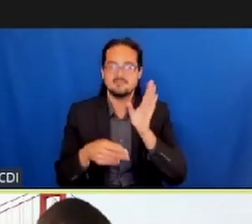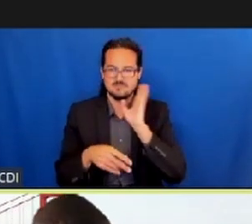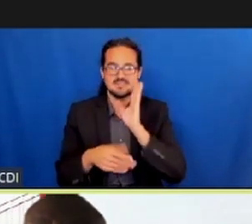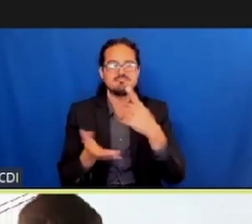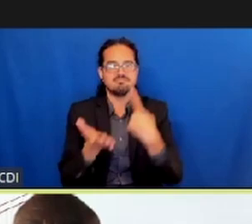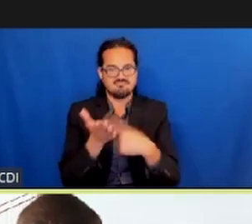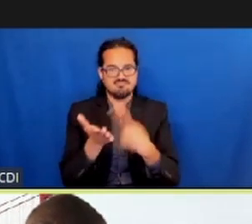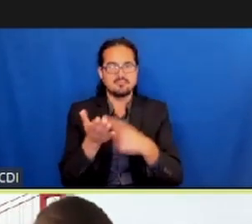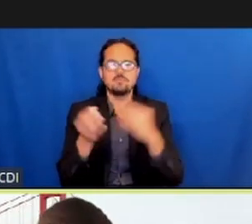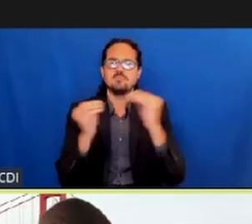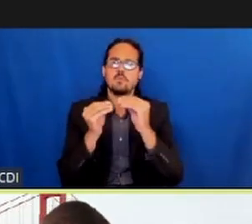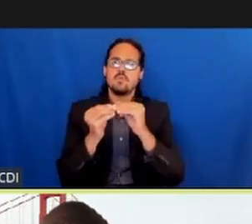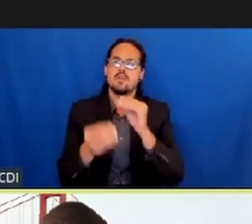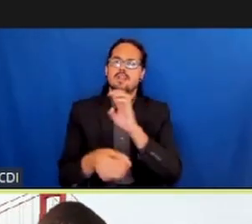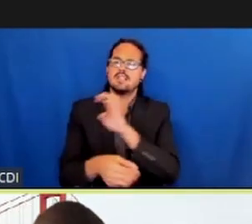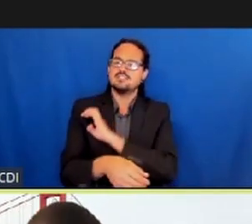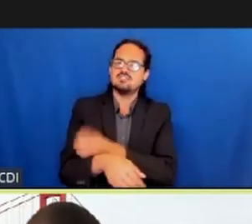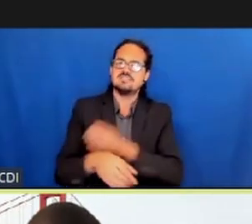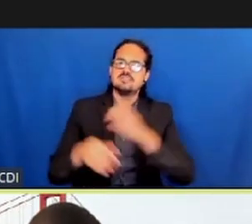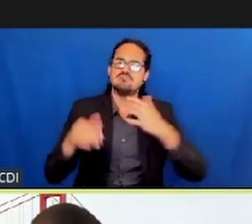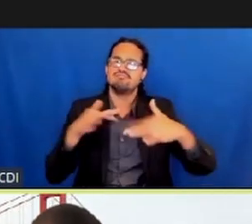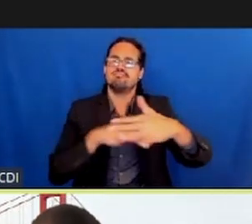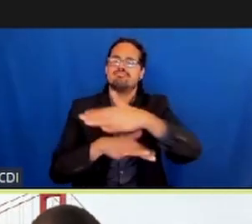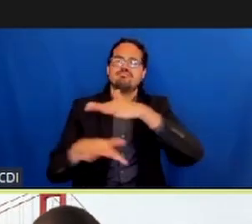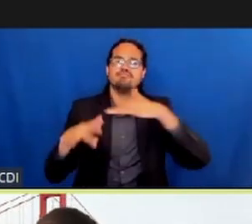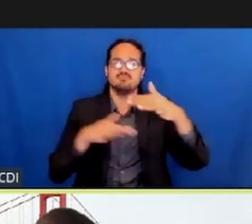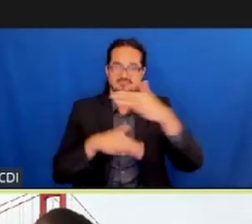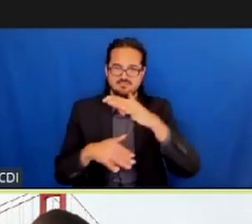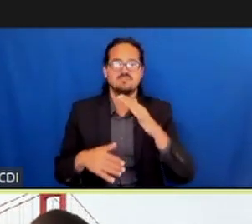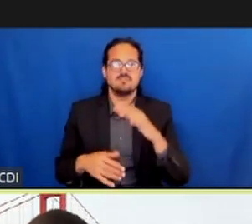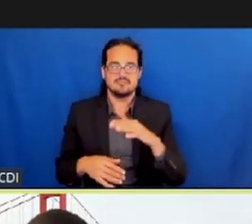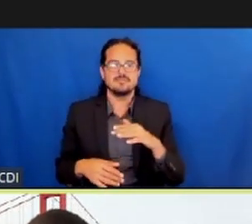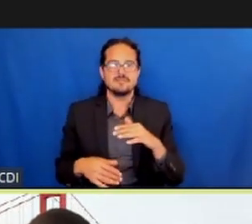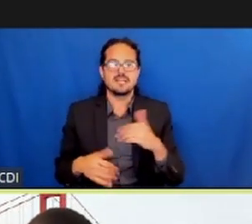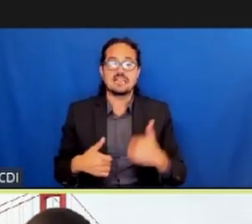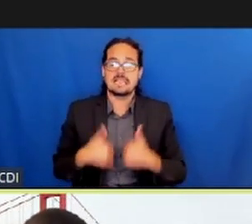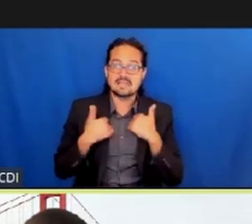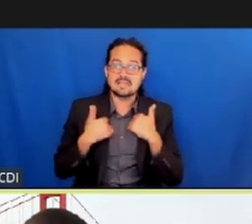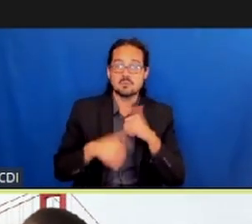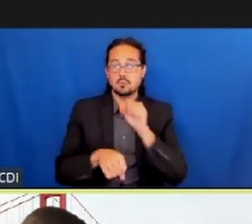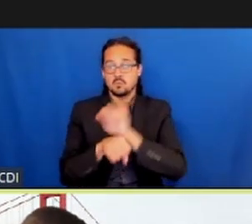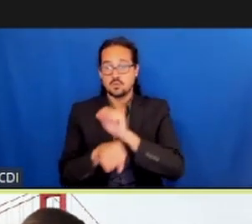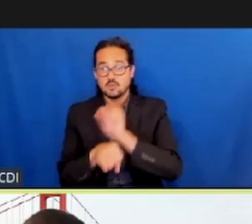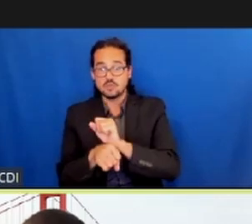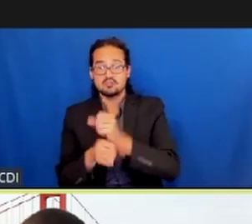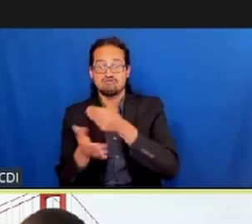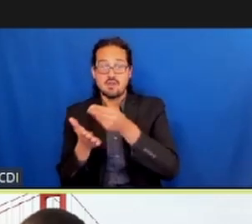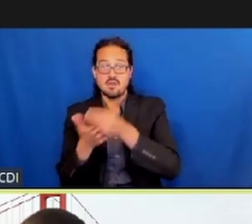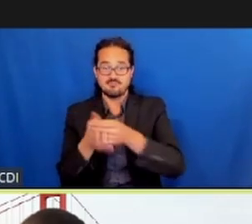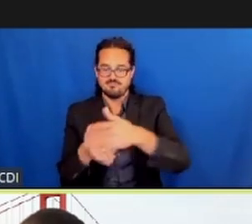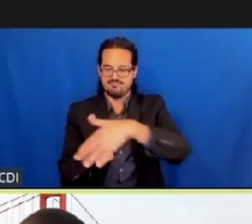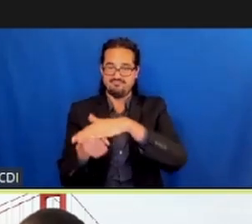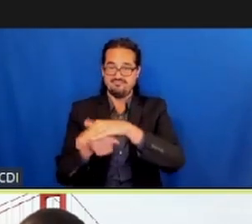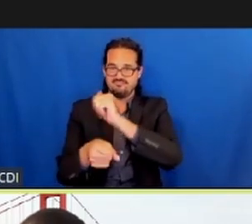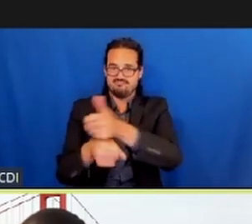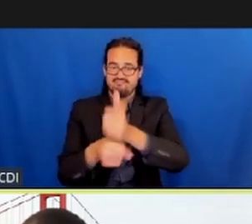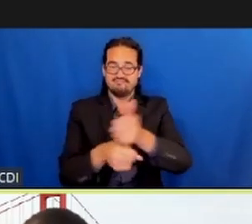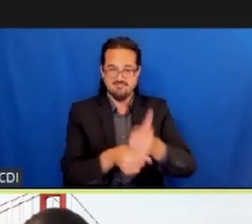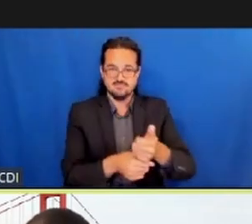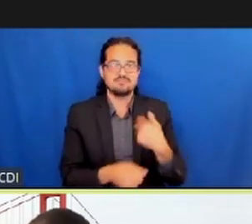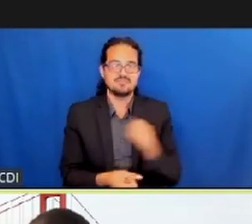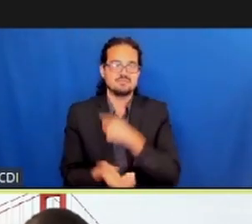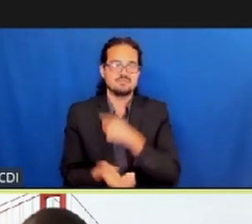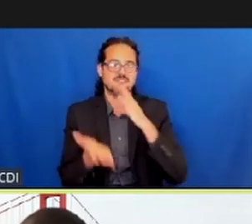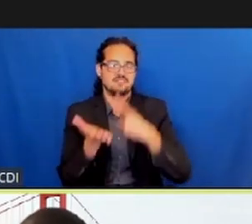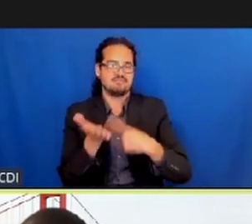And lastly, what's the future hold? I have to say, under the leadership of Dr. Willis and his